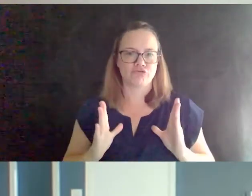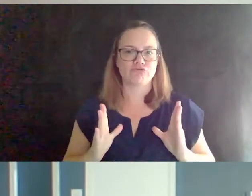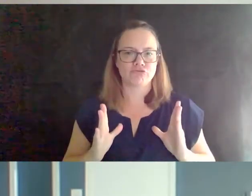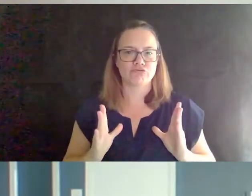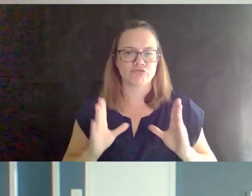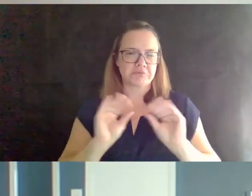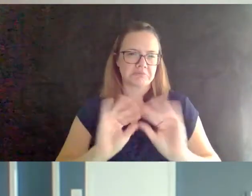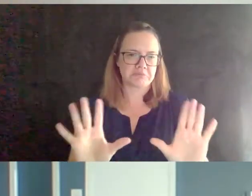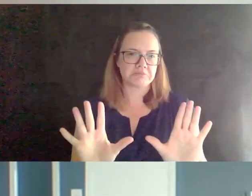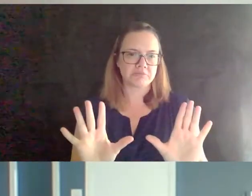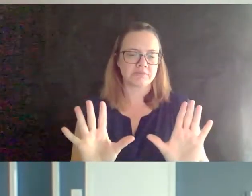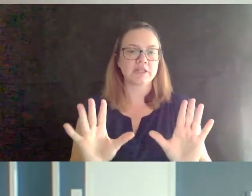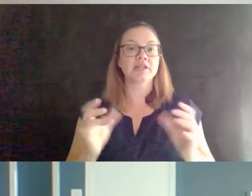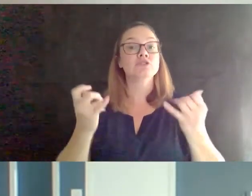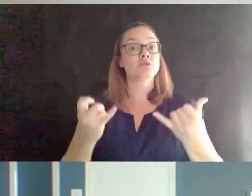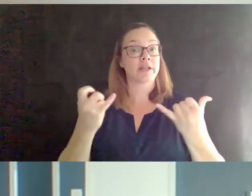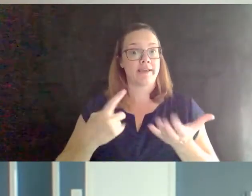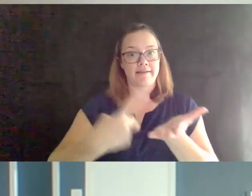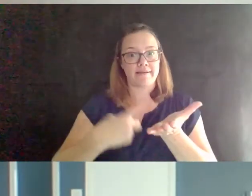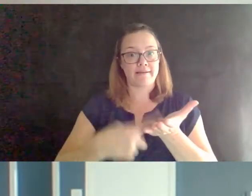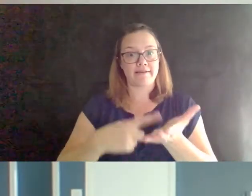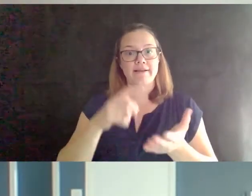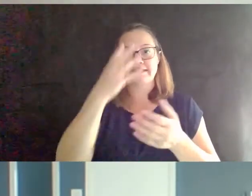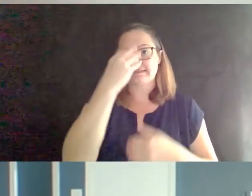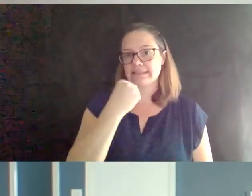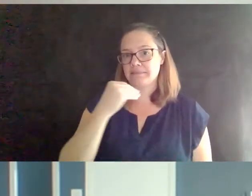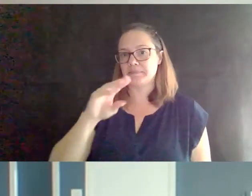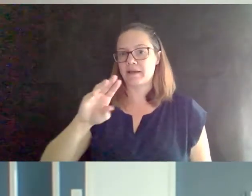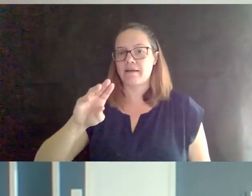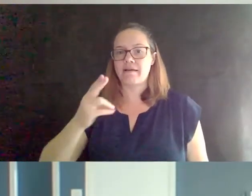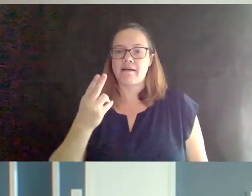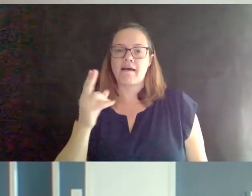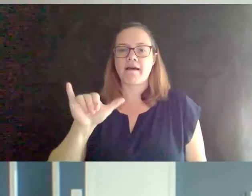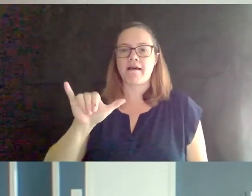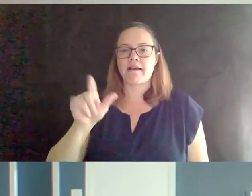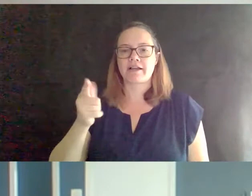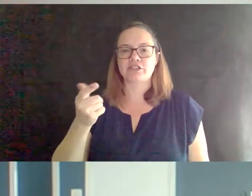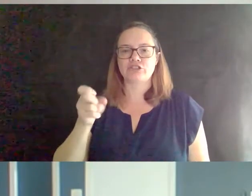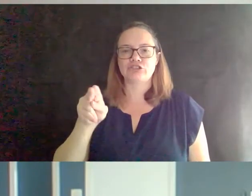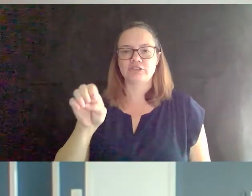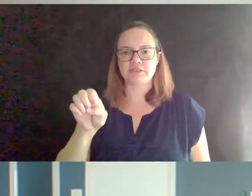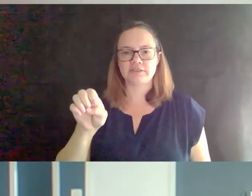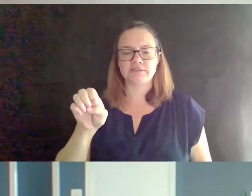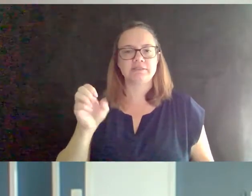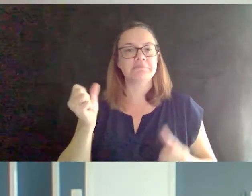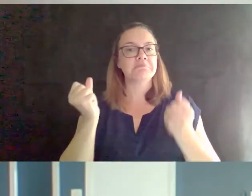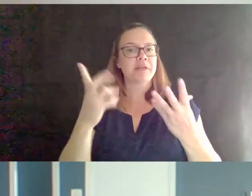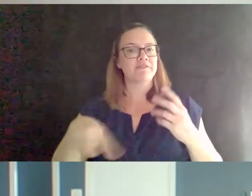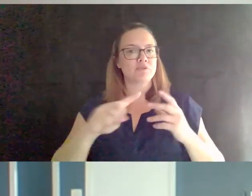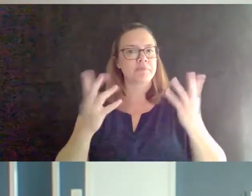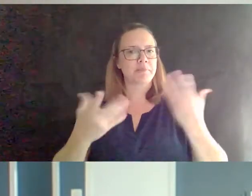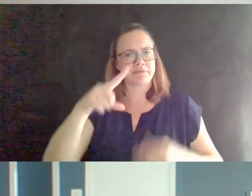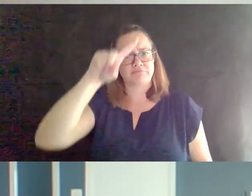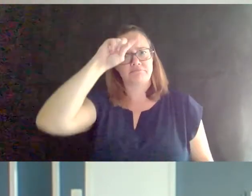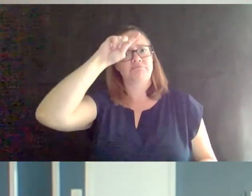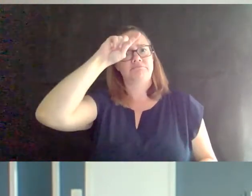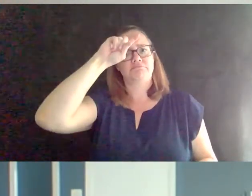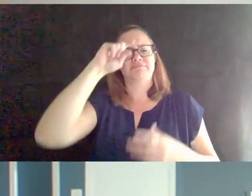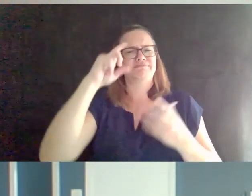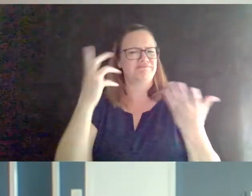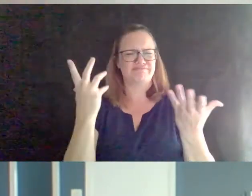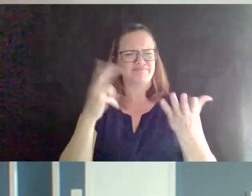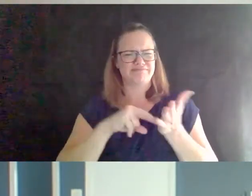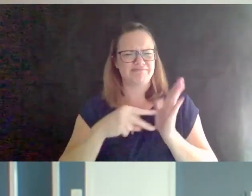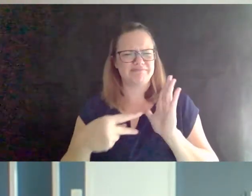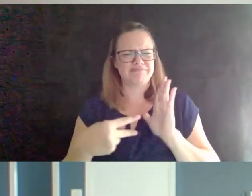begin. So today we're going to be talking about sleep hygiene hygiene. And I'm sure that that brings up a lot of questions of